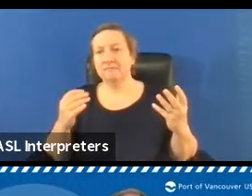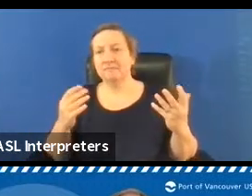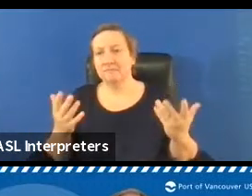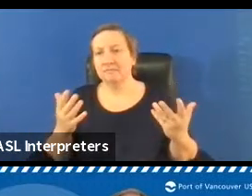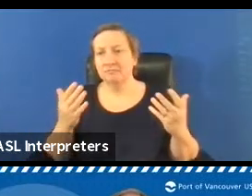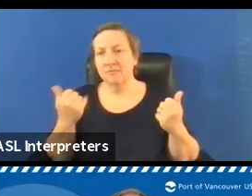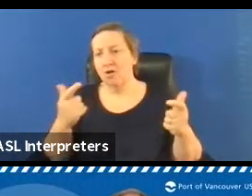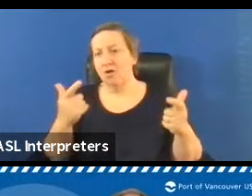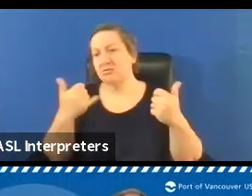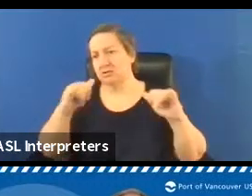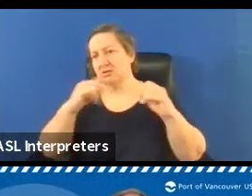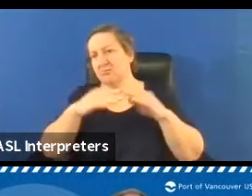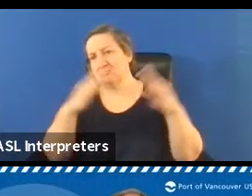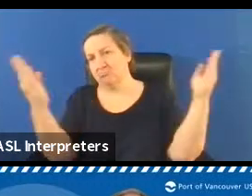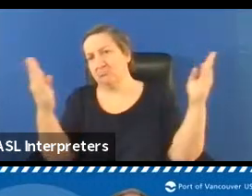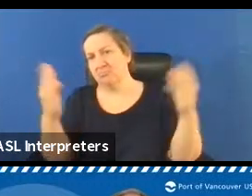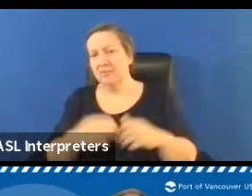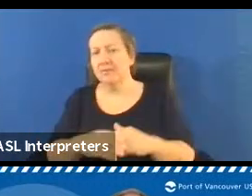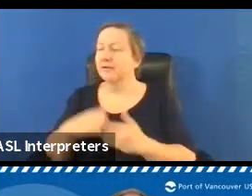Thank you.